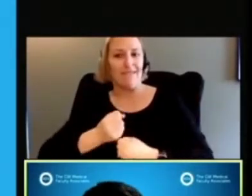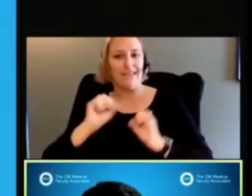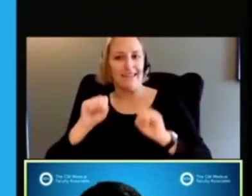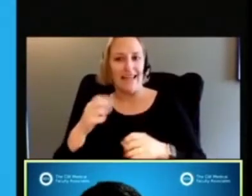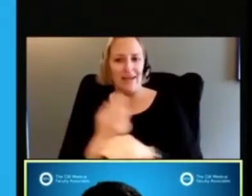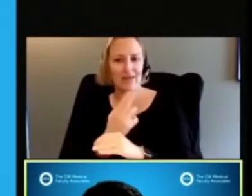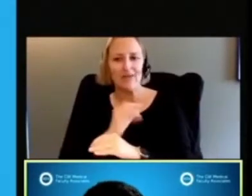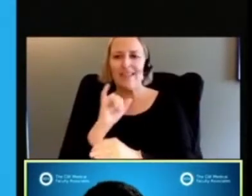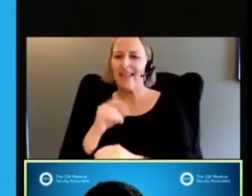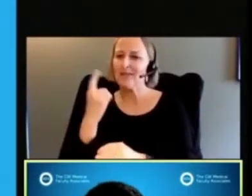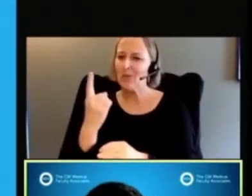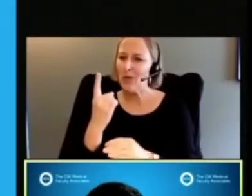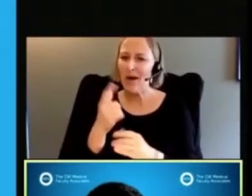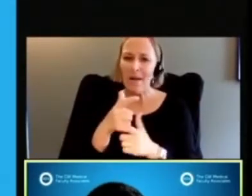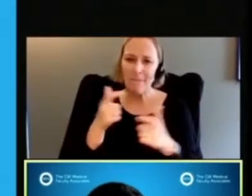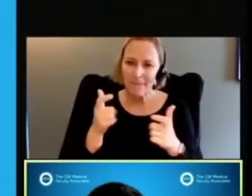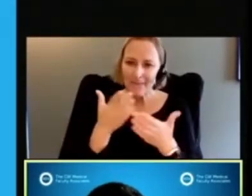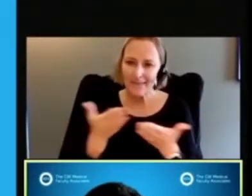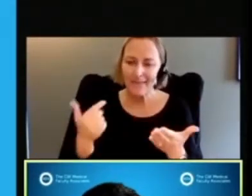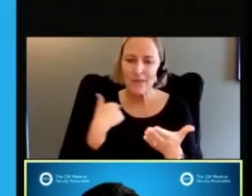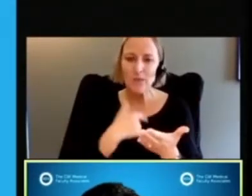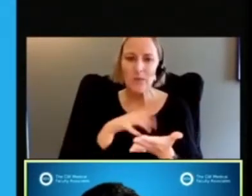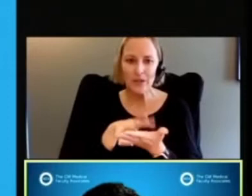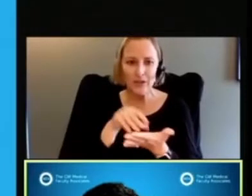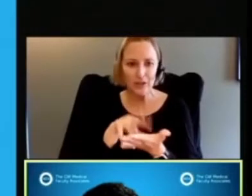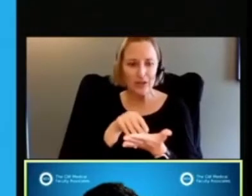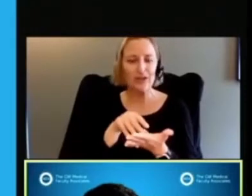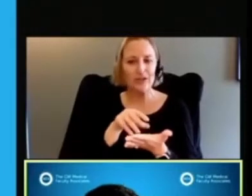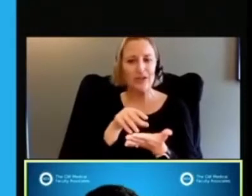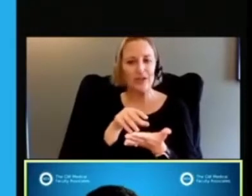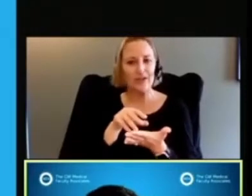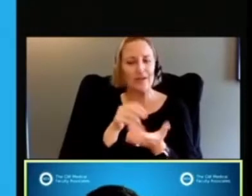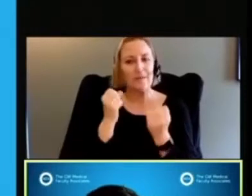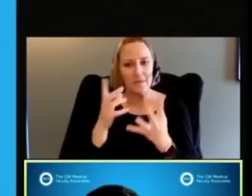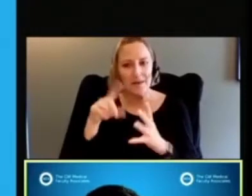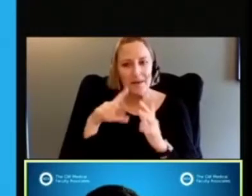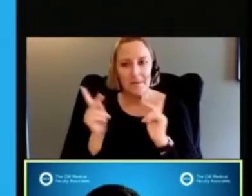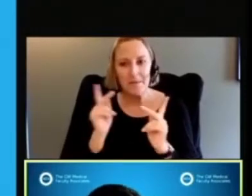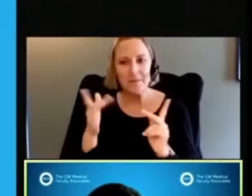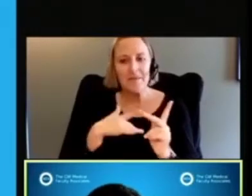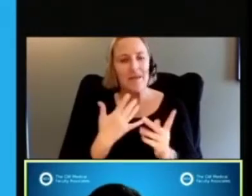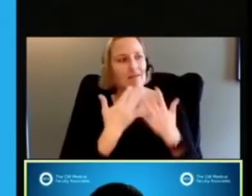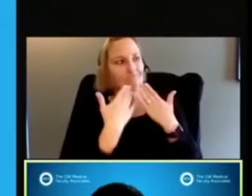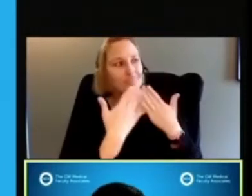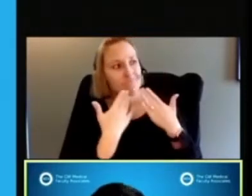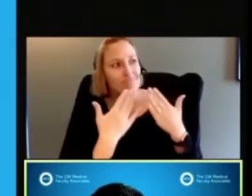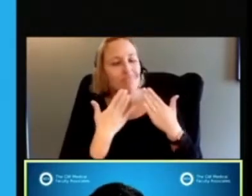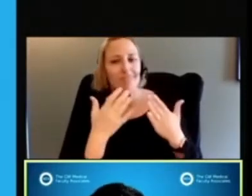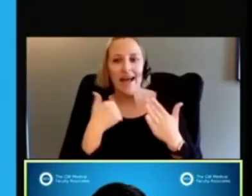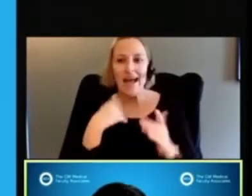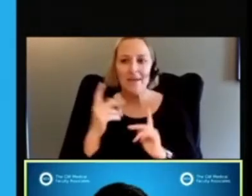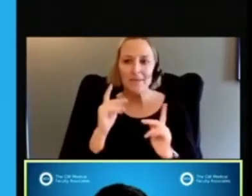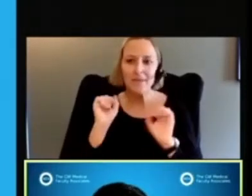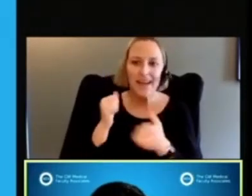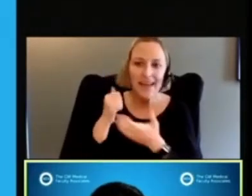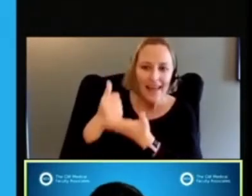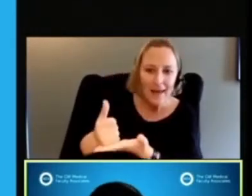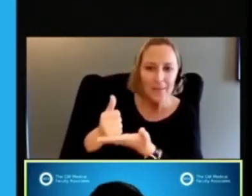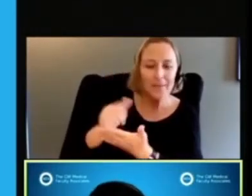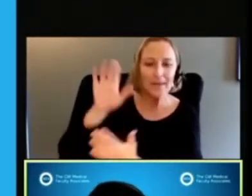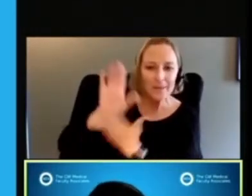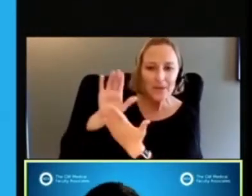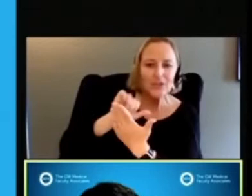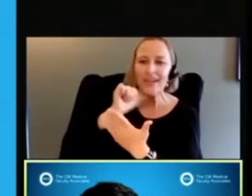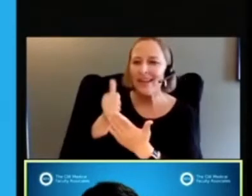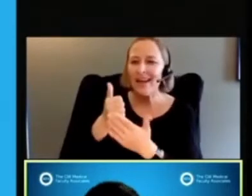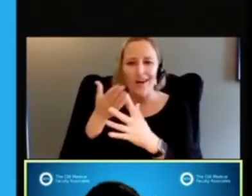takeaway from almost every encounter was just the incredible kind of gratitude that there were people here to help them do this in person and not just